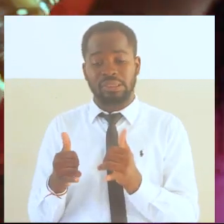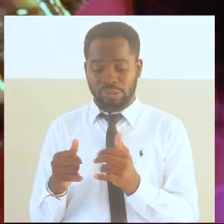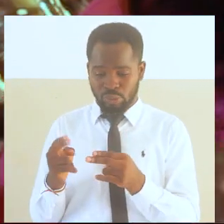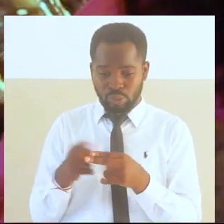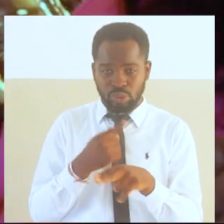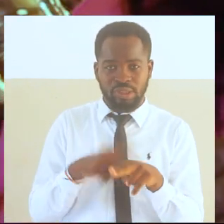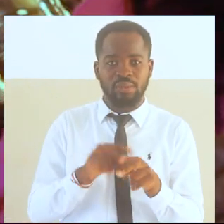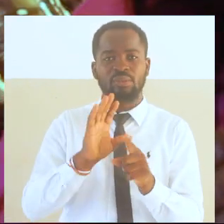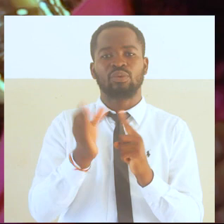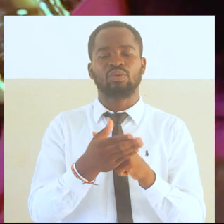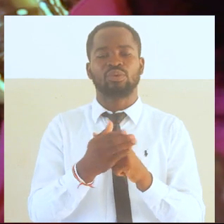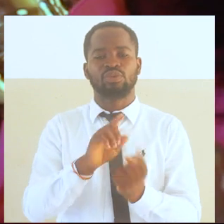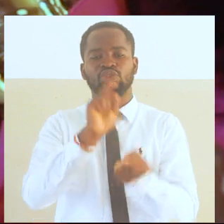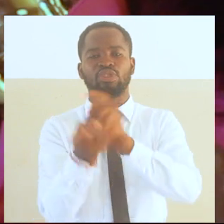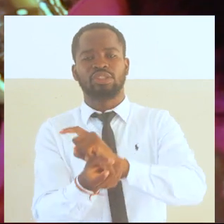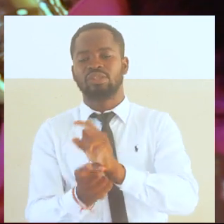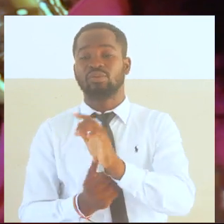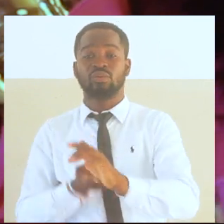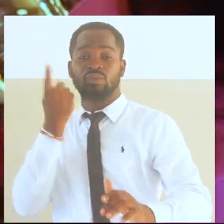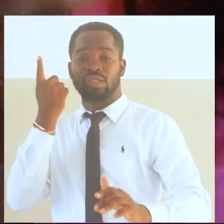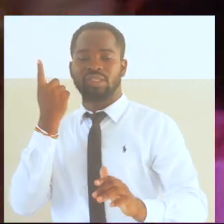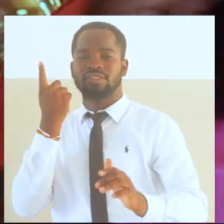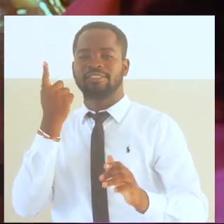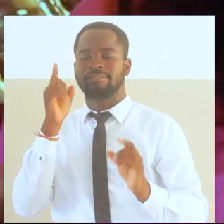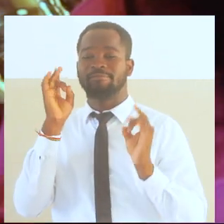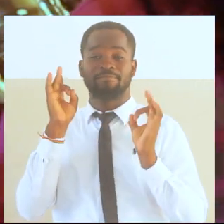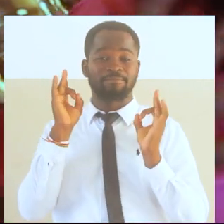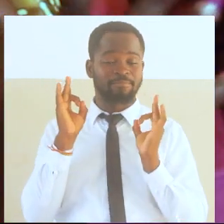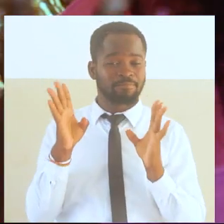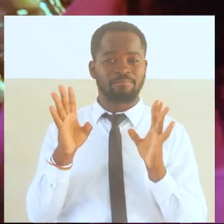so bad. And I had 2